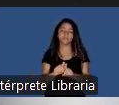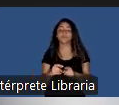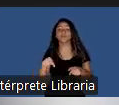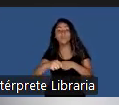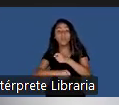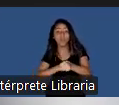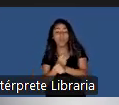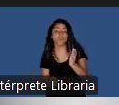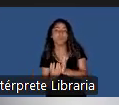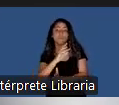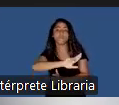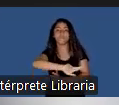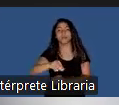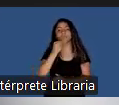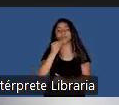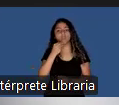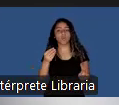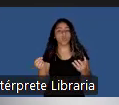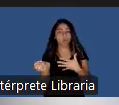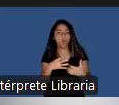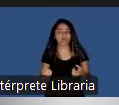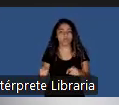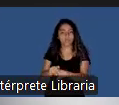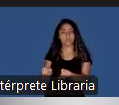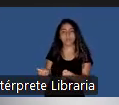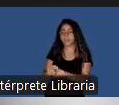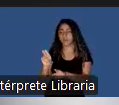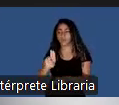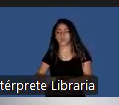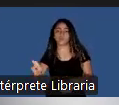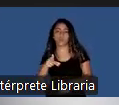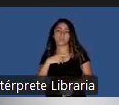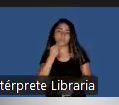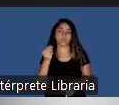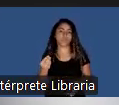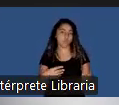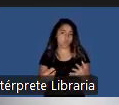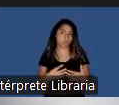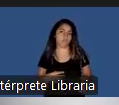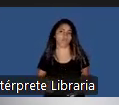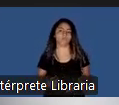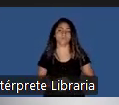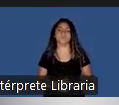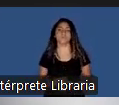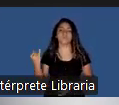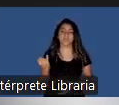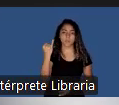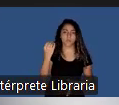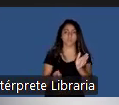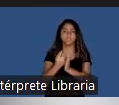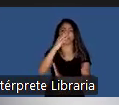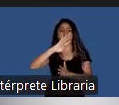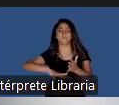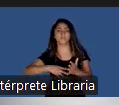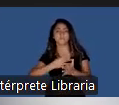And this year also, we've developed new special opportunities for partners and users alike. So it's important